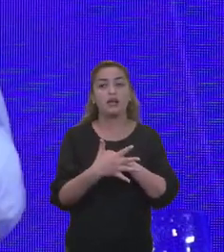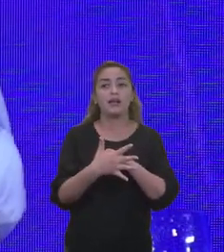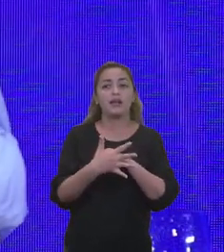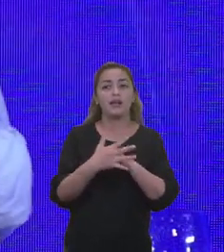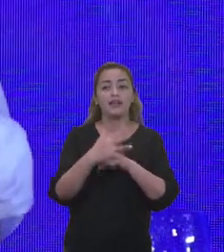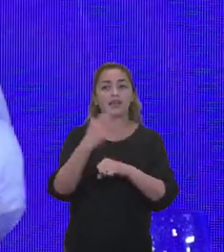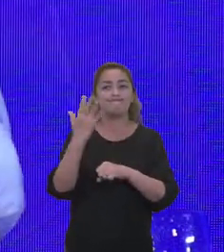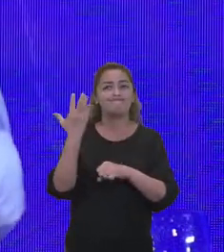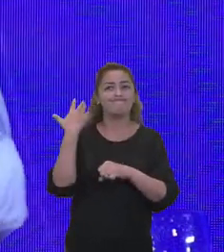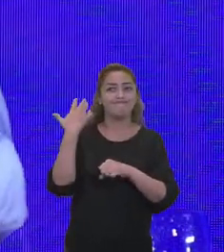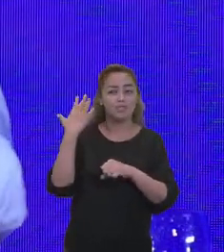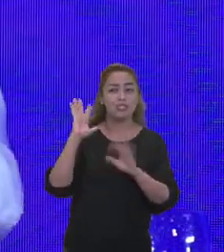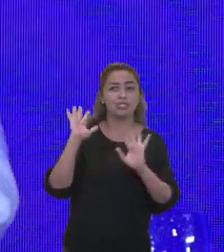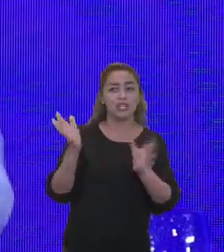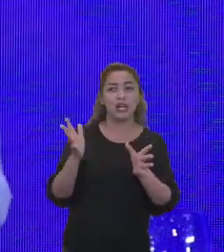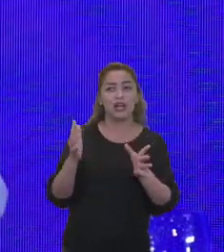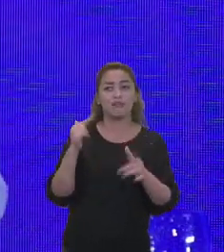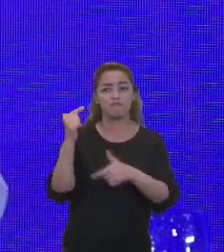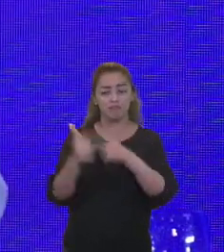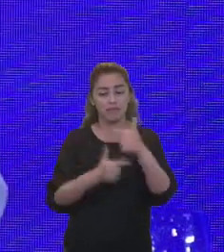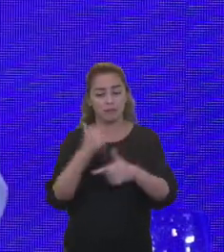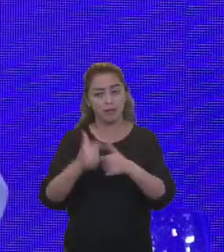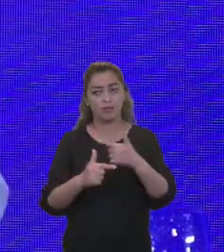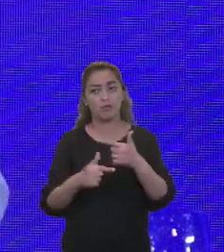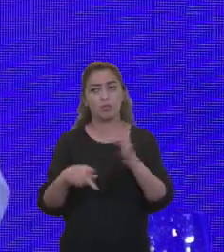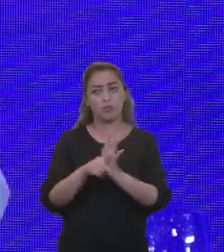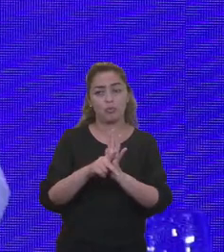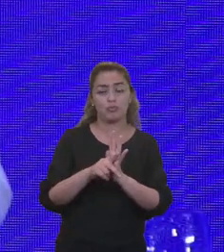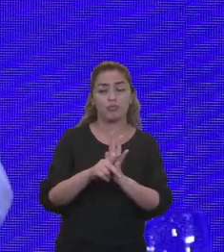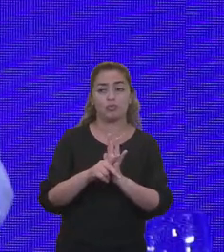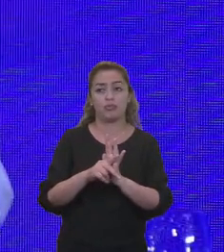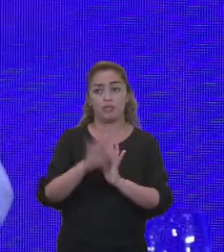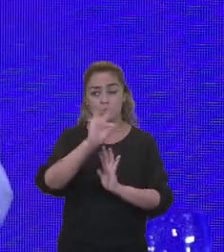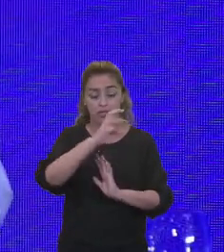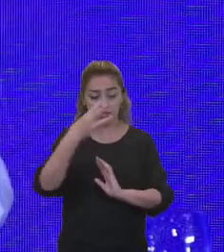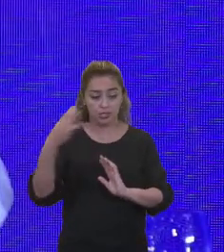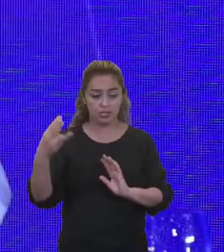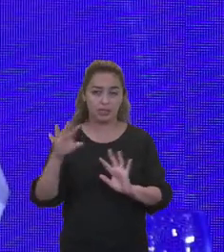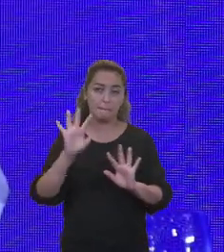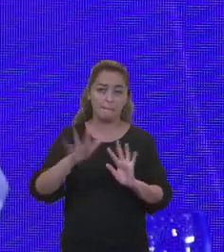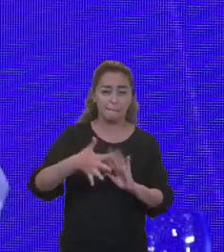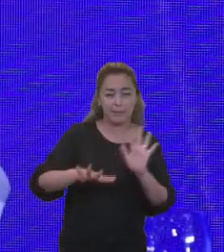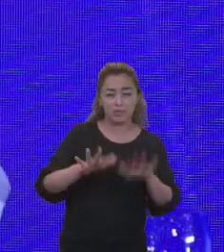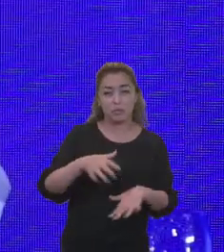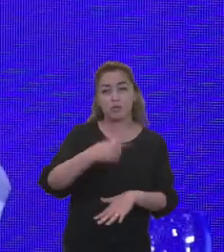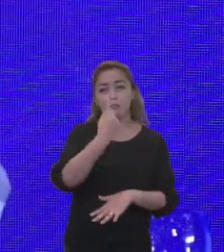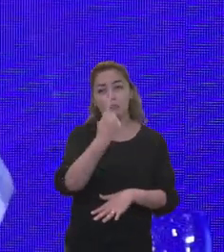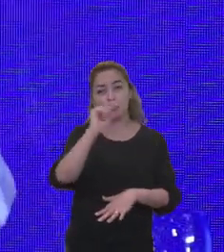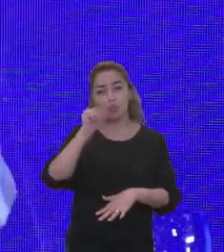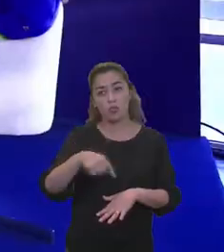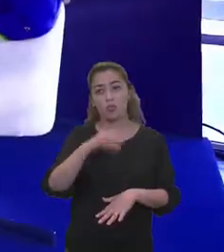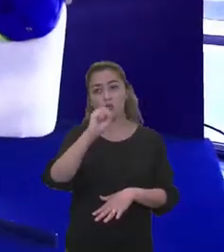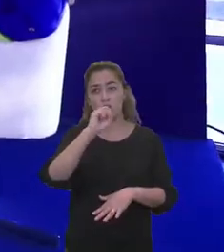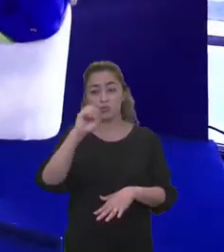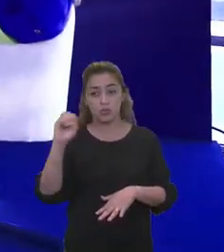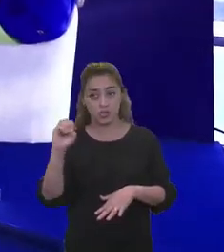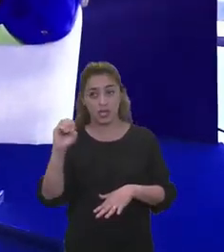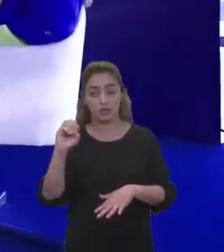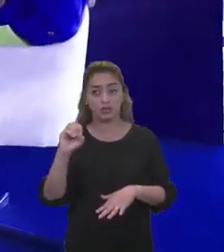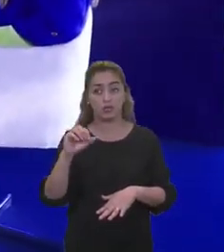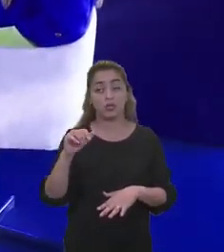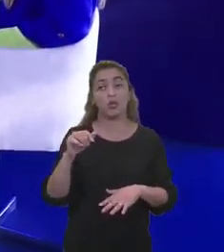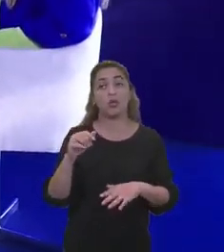After the pandemic, the whole concept of a hotline, a call center, is completely different. We